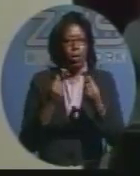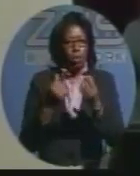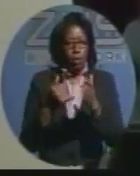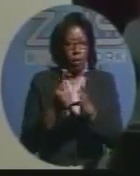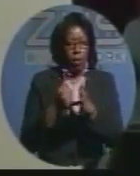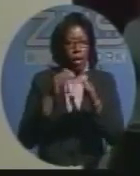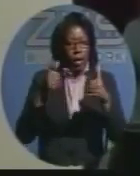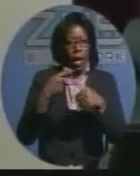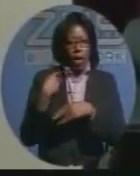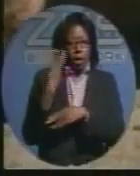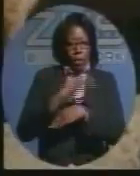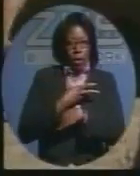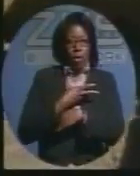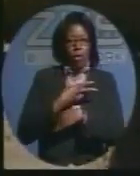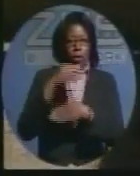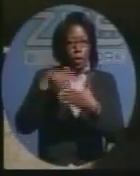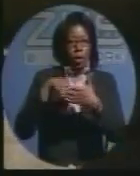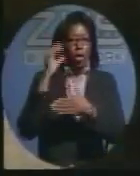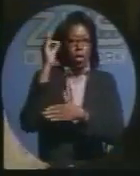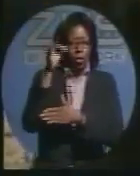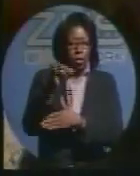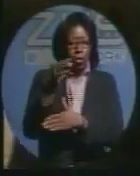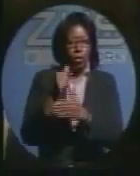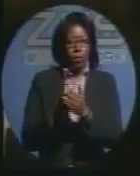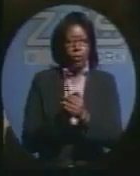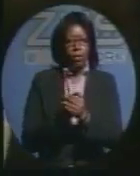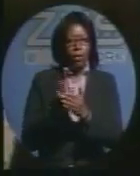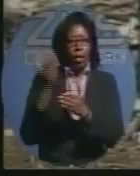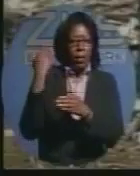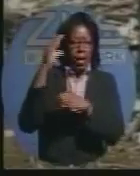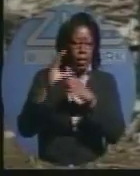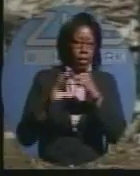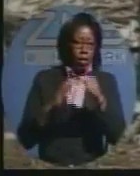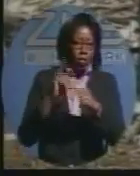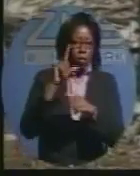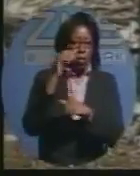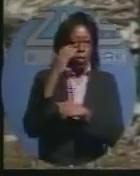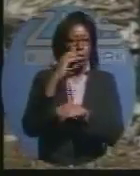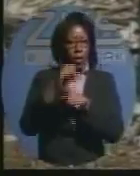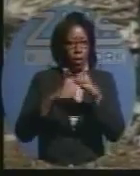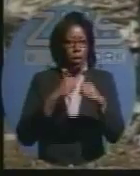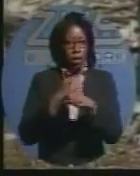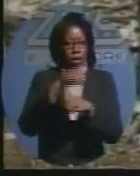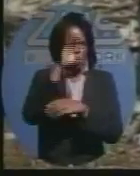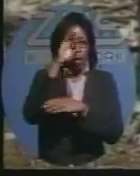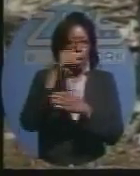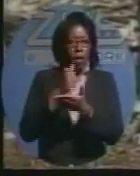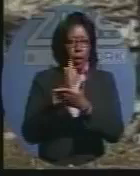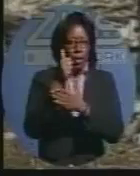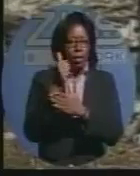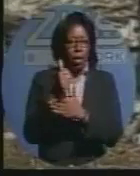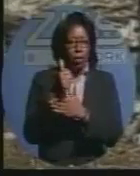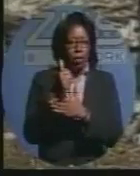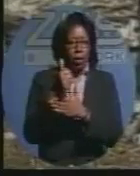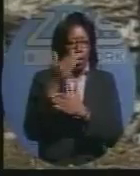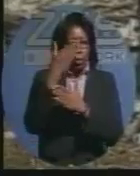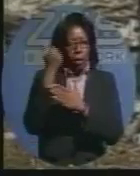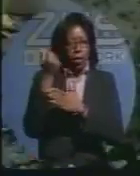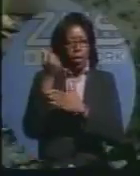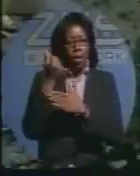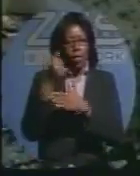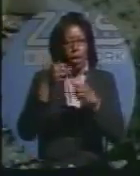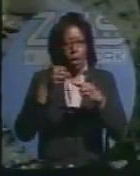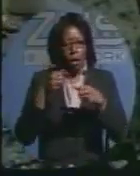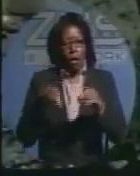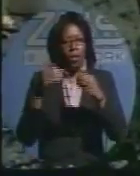and how we can do it in the future. Over the last half century, Cuba has been forced to feed itself because of a loss of export markets. But